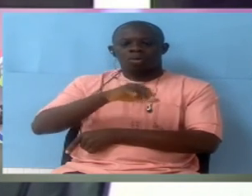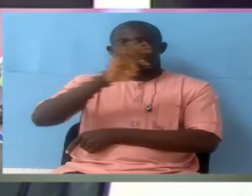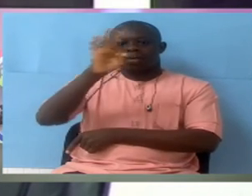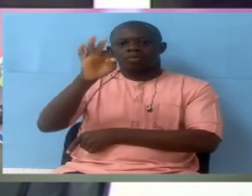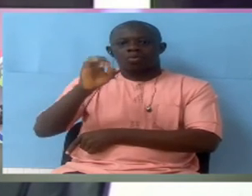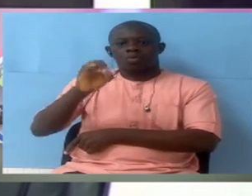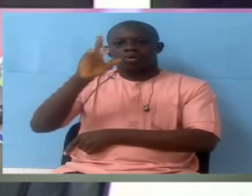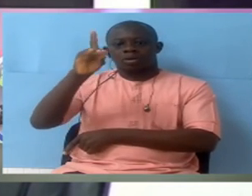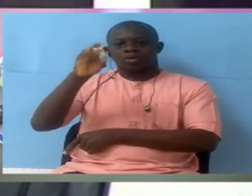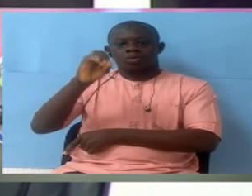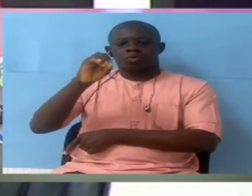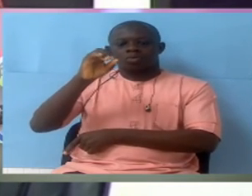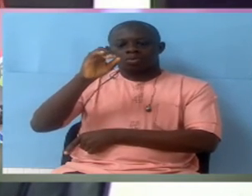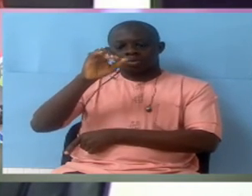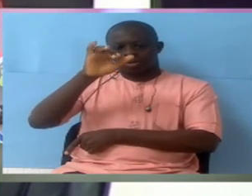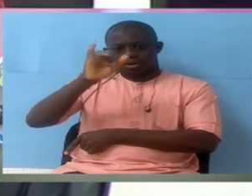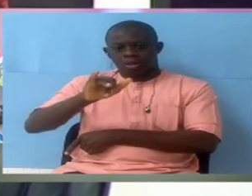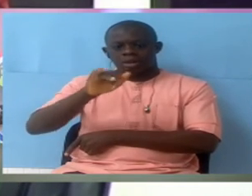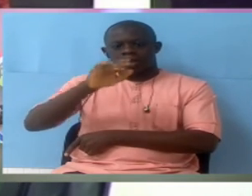For the body.